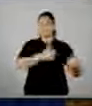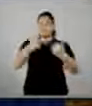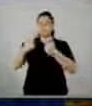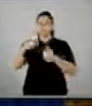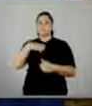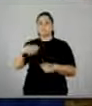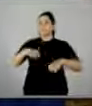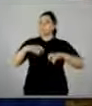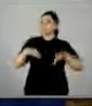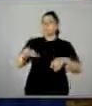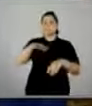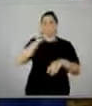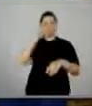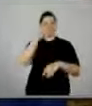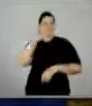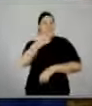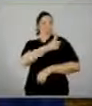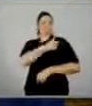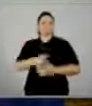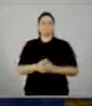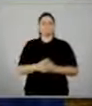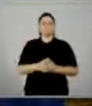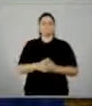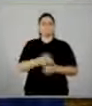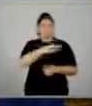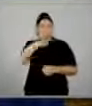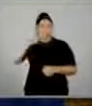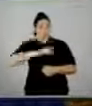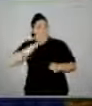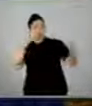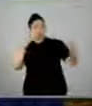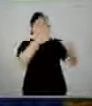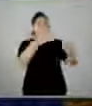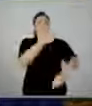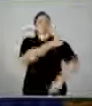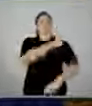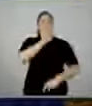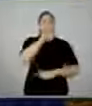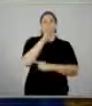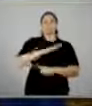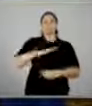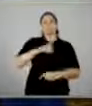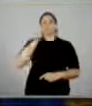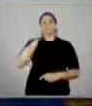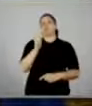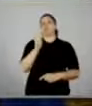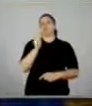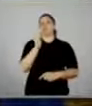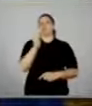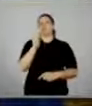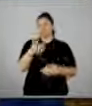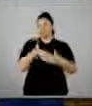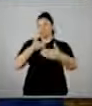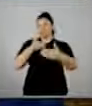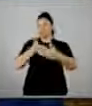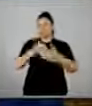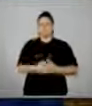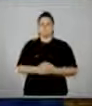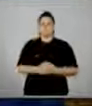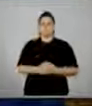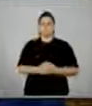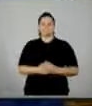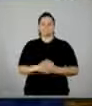every Australian who seeks to have it will undoubtedly have had their first dose. We'll now remodel what it means in terms of the tail, but I would say